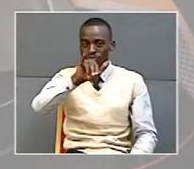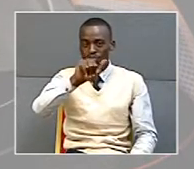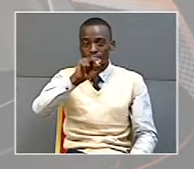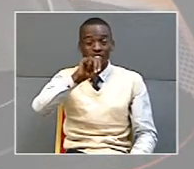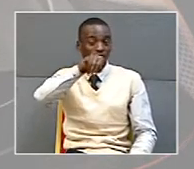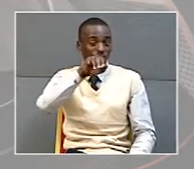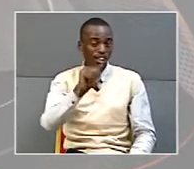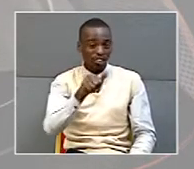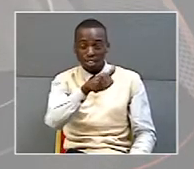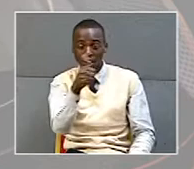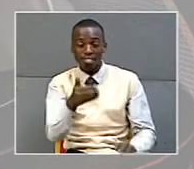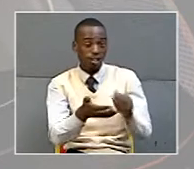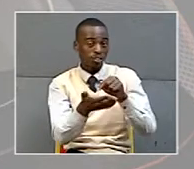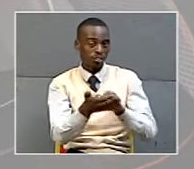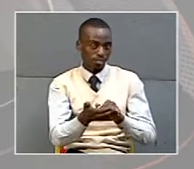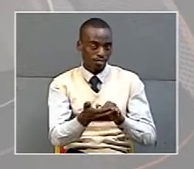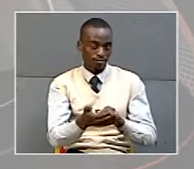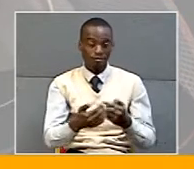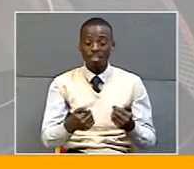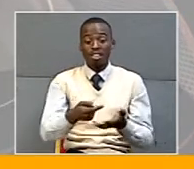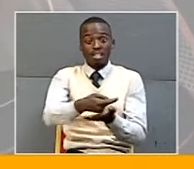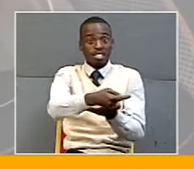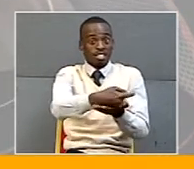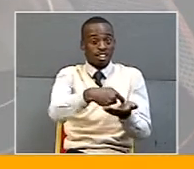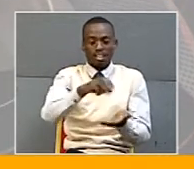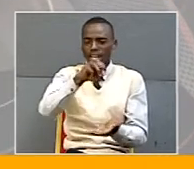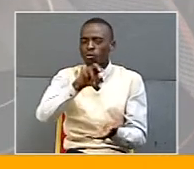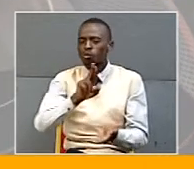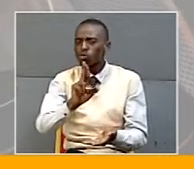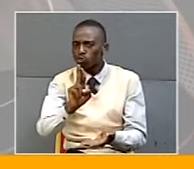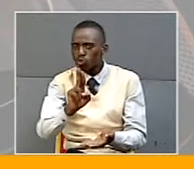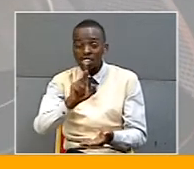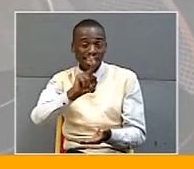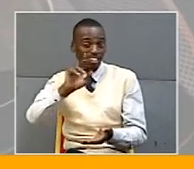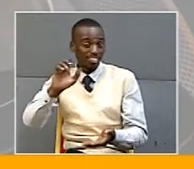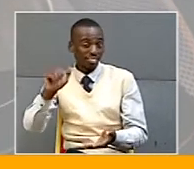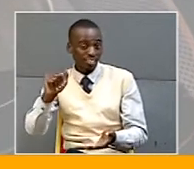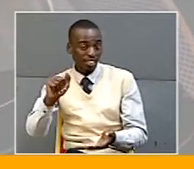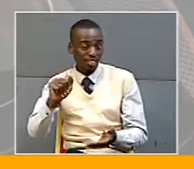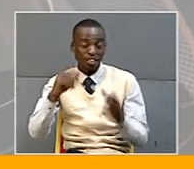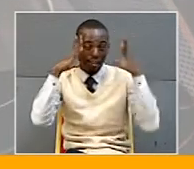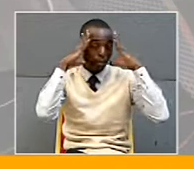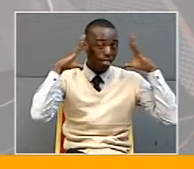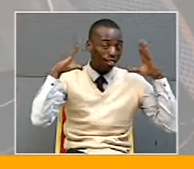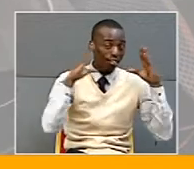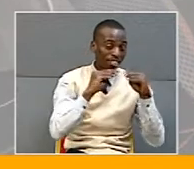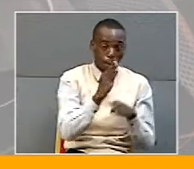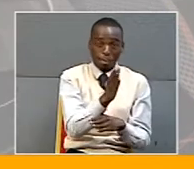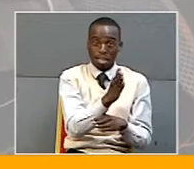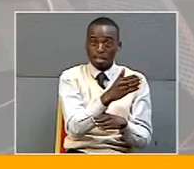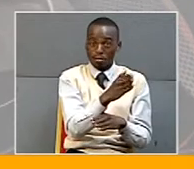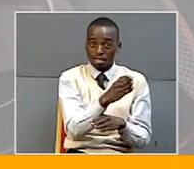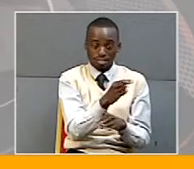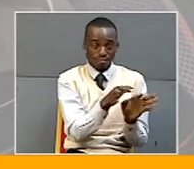Agricultural Resource Center, while signing a memorandum of understanding with KCCA at the Netherlands Embassy. The